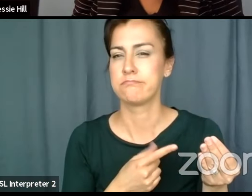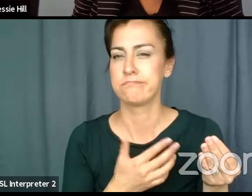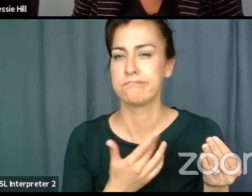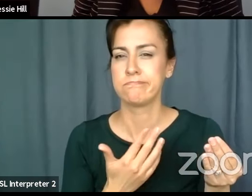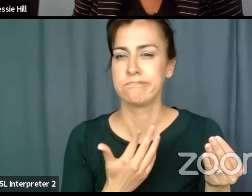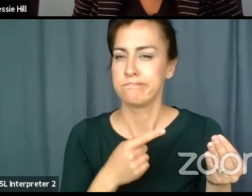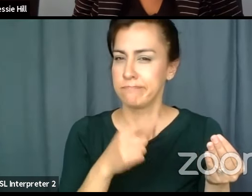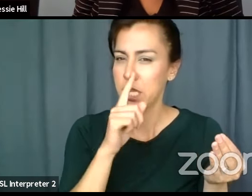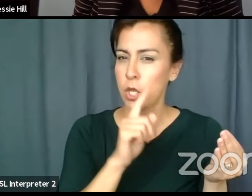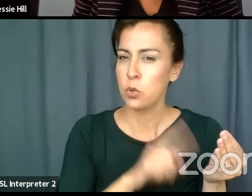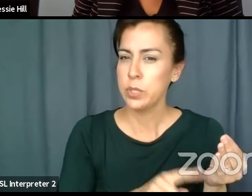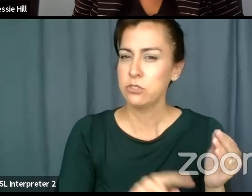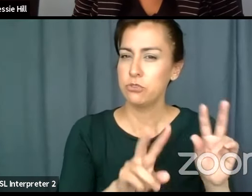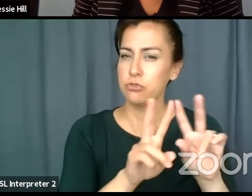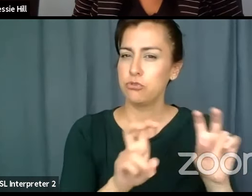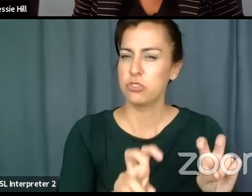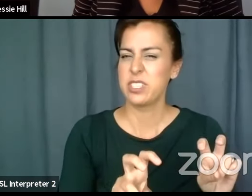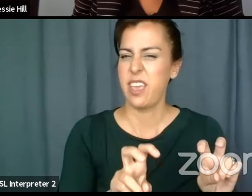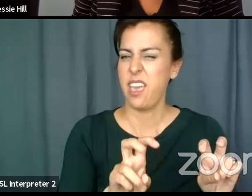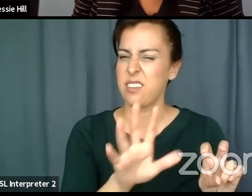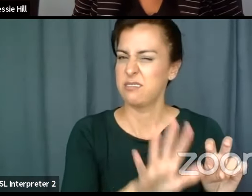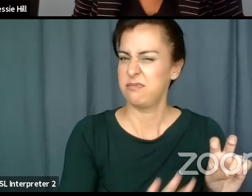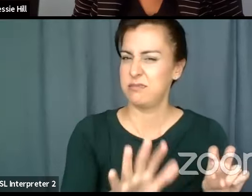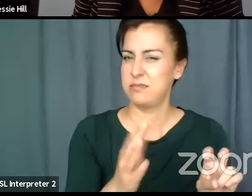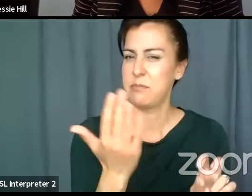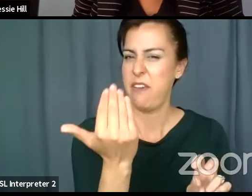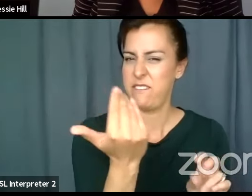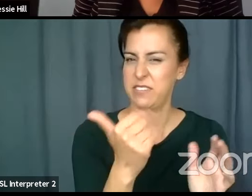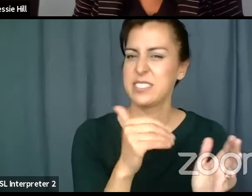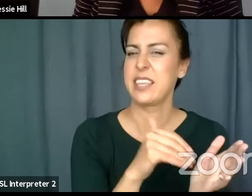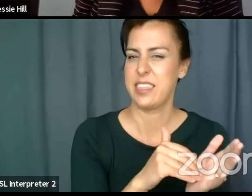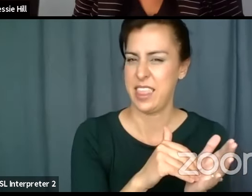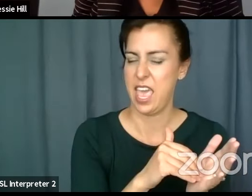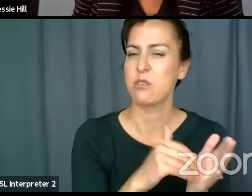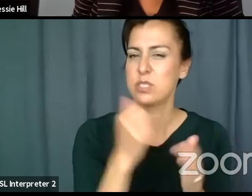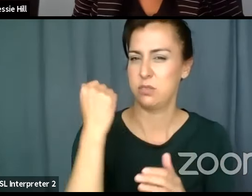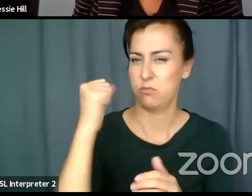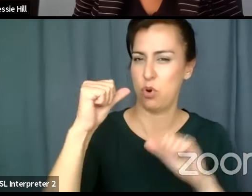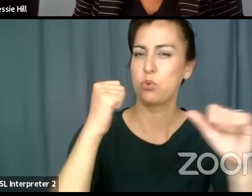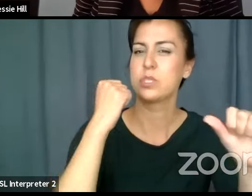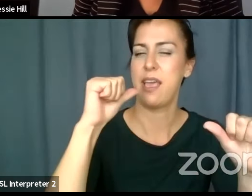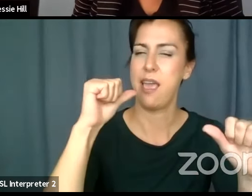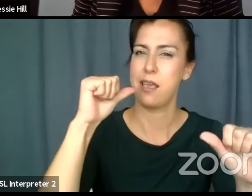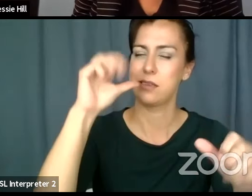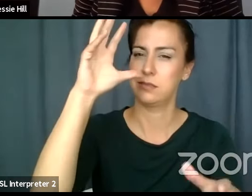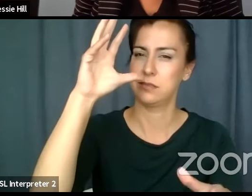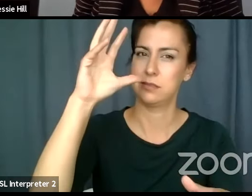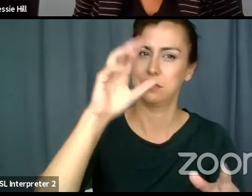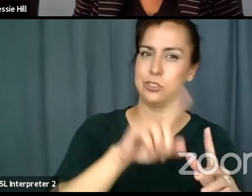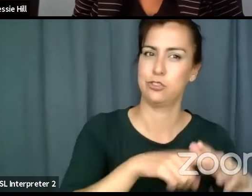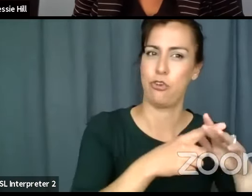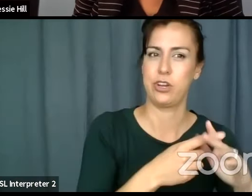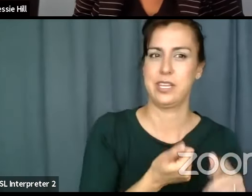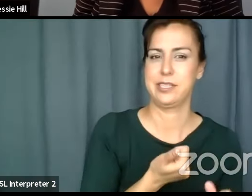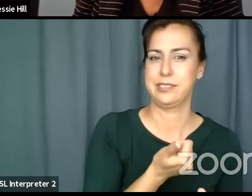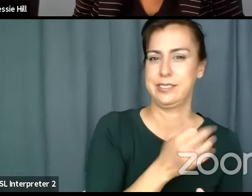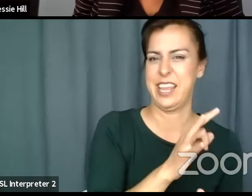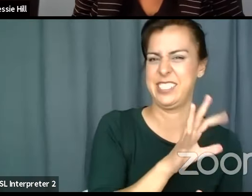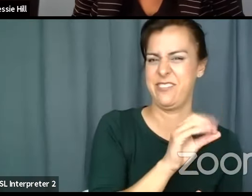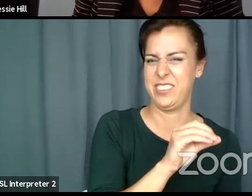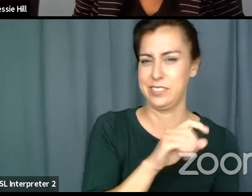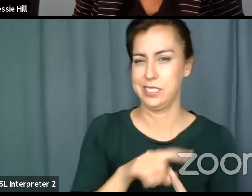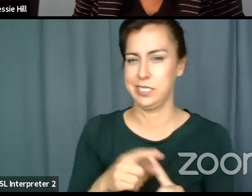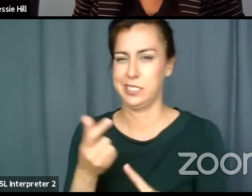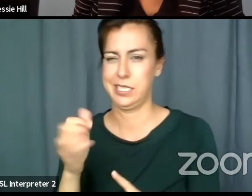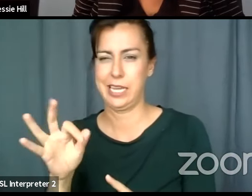looking at about 15,000 protests over a period from 1960 to 1990, 30 years,